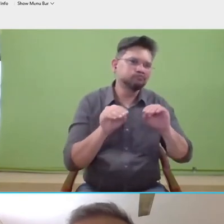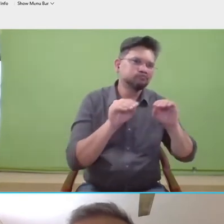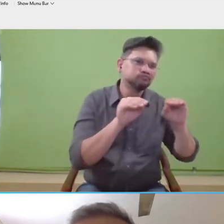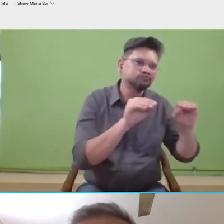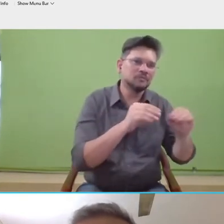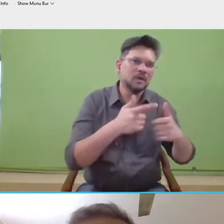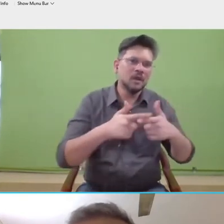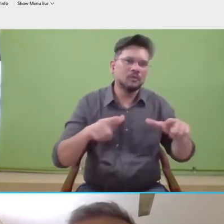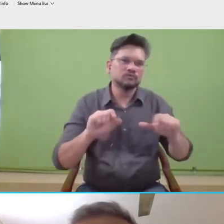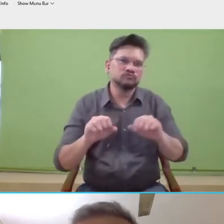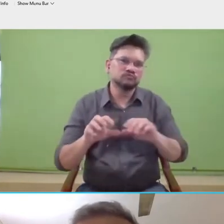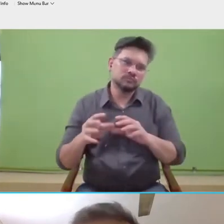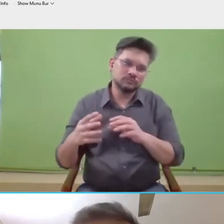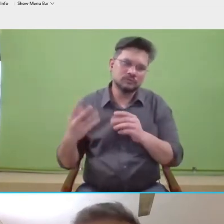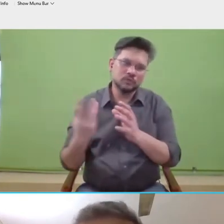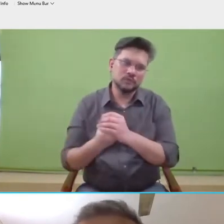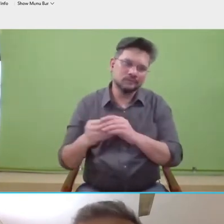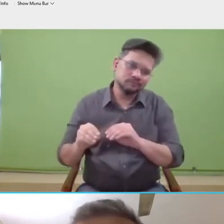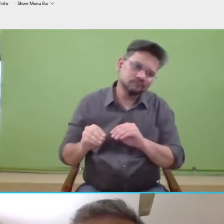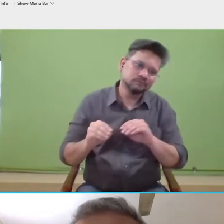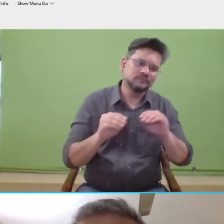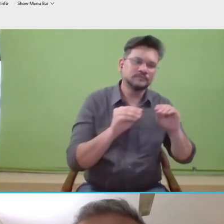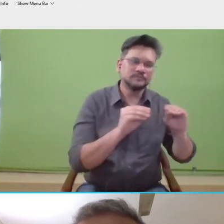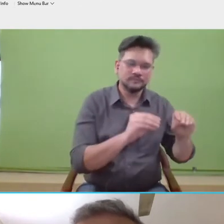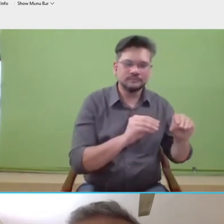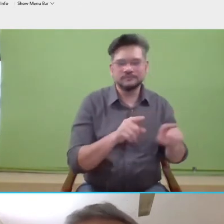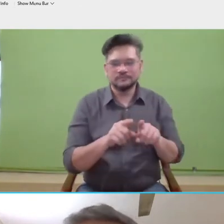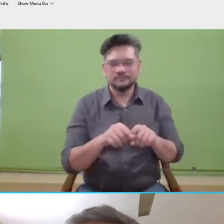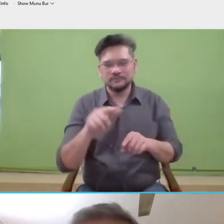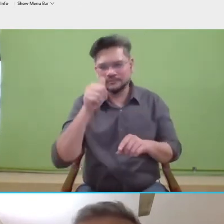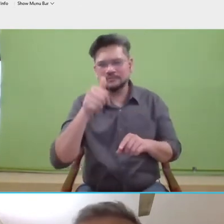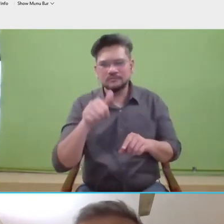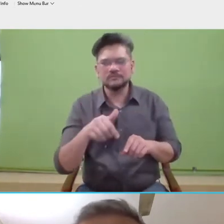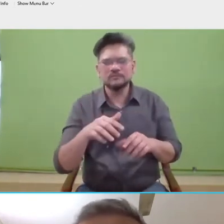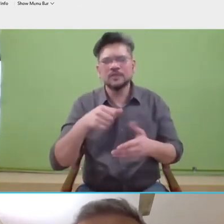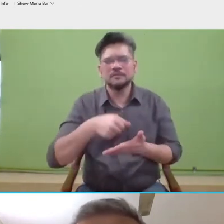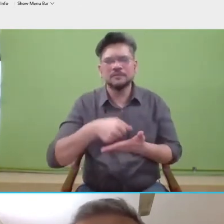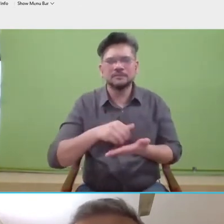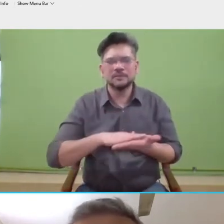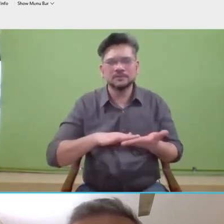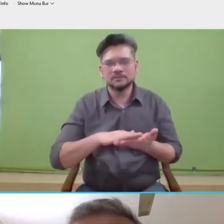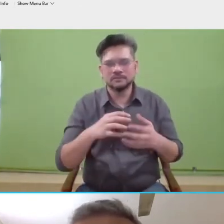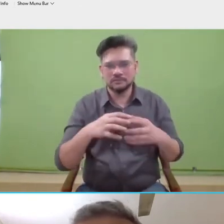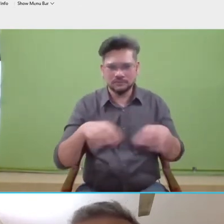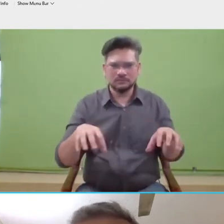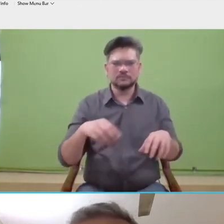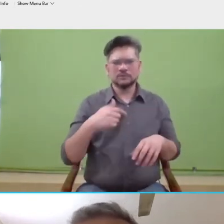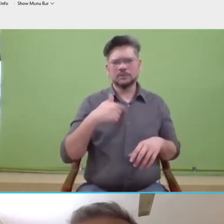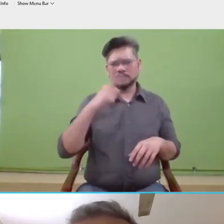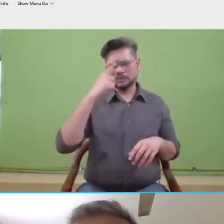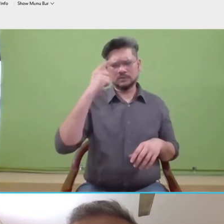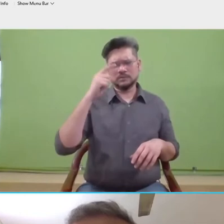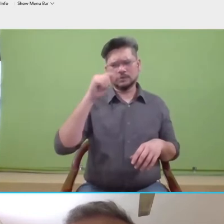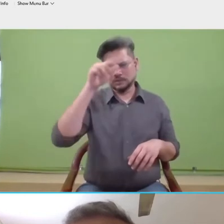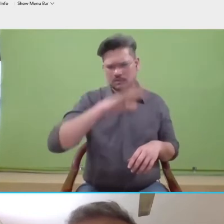there are other two groups two major groups there are actually six groups in total in india language families but two major